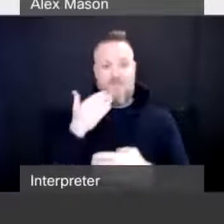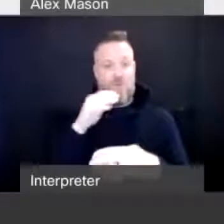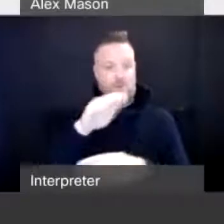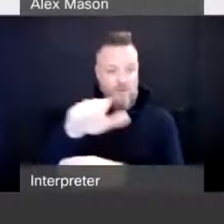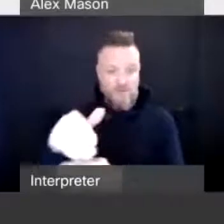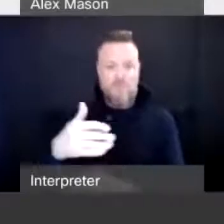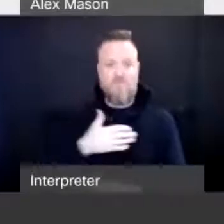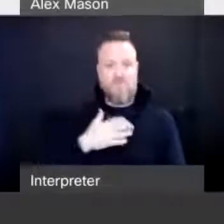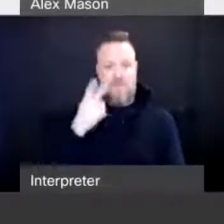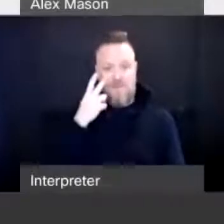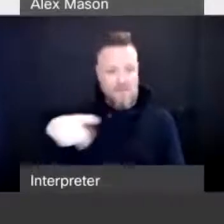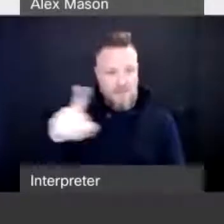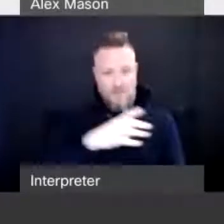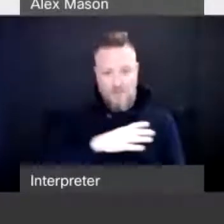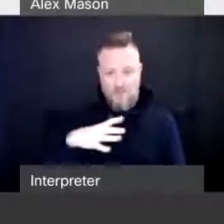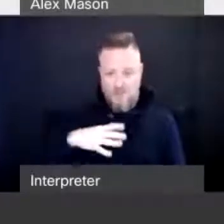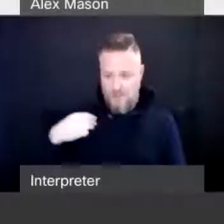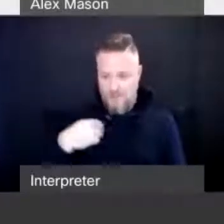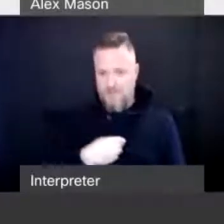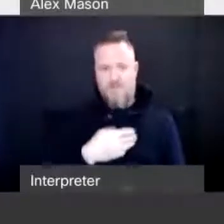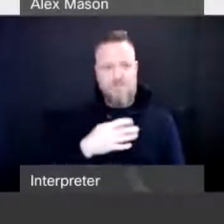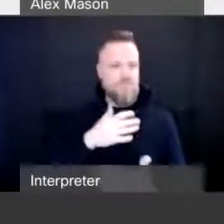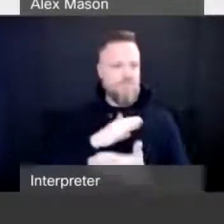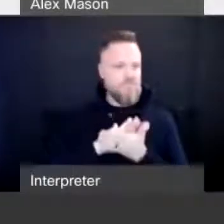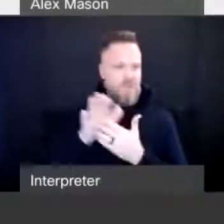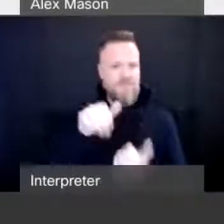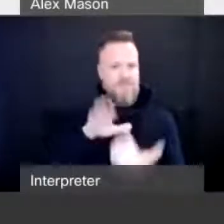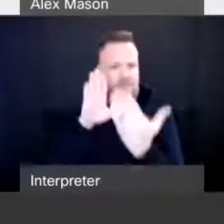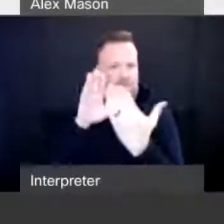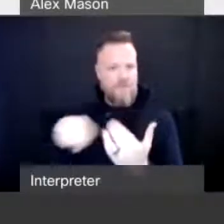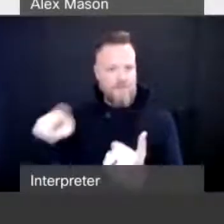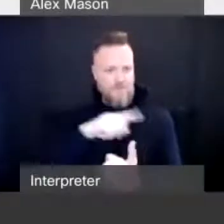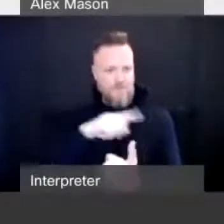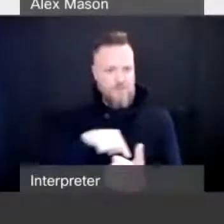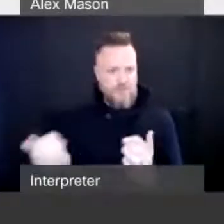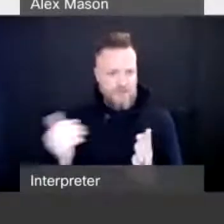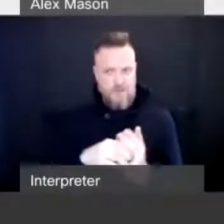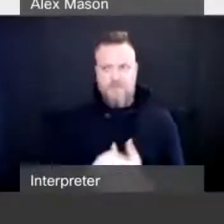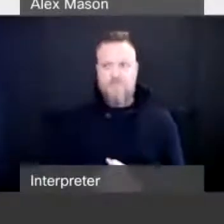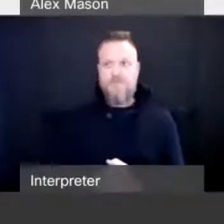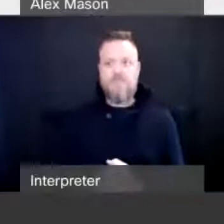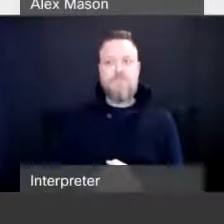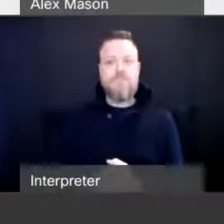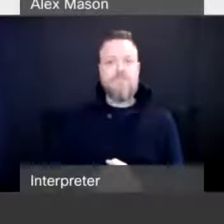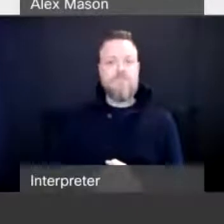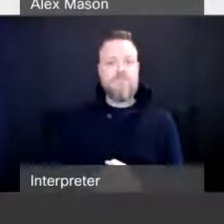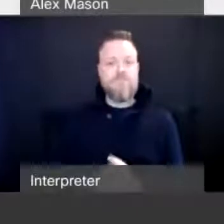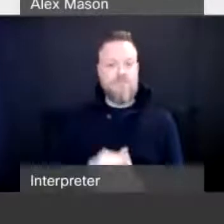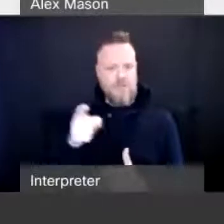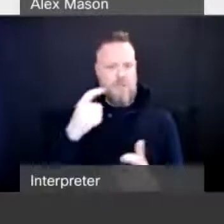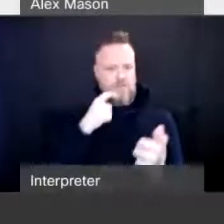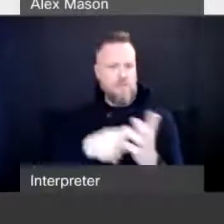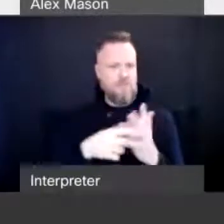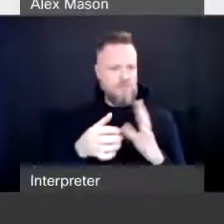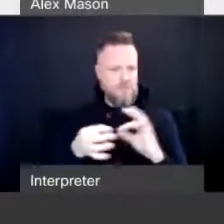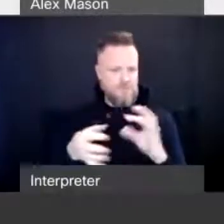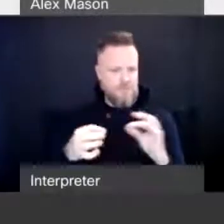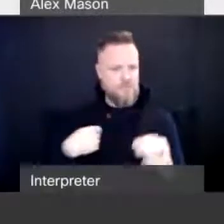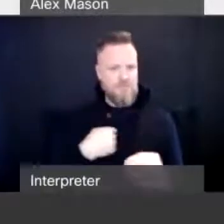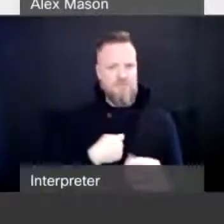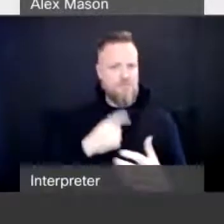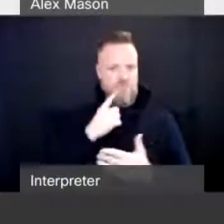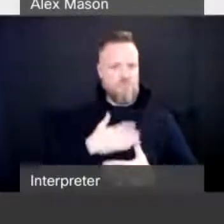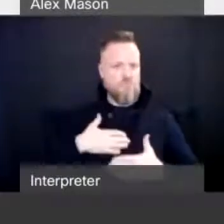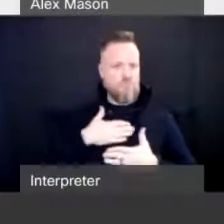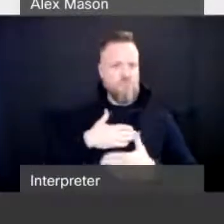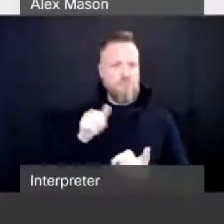see you, committee members. Nice to be in front of you again. And as it was alluded to, we appreciate the opportunity to be